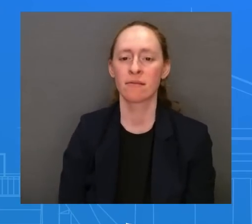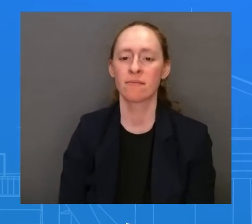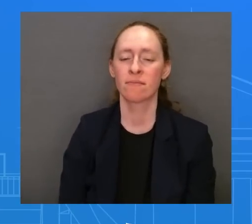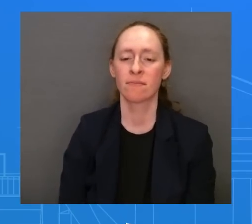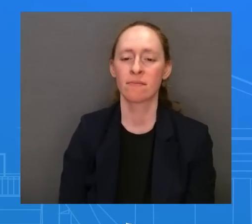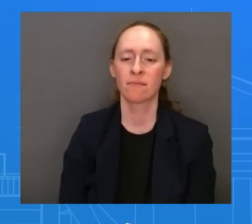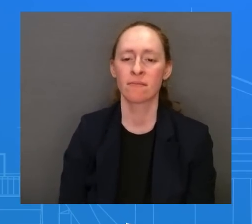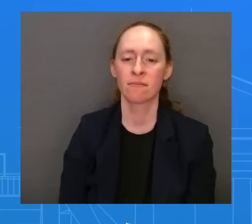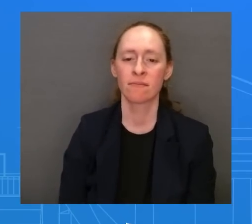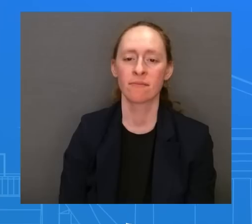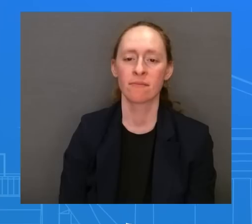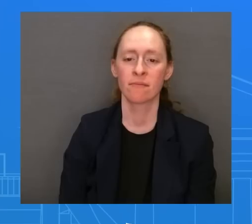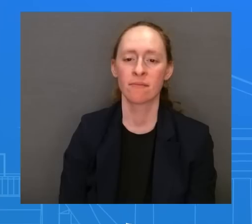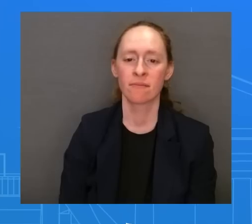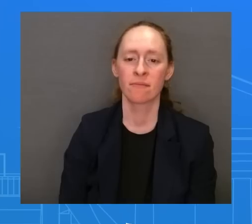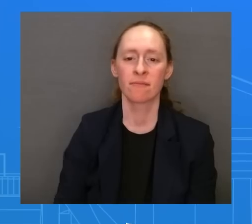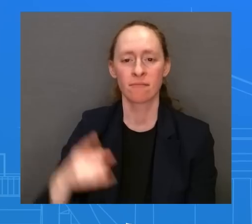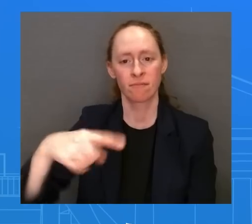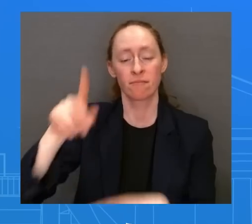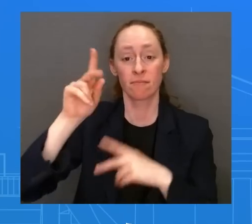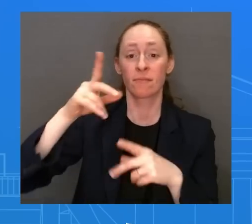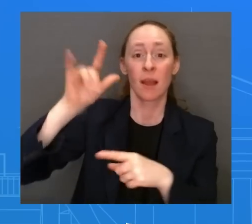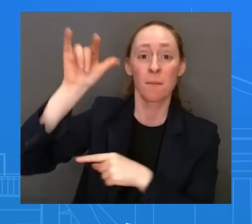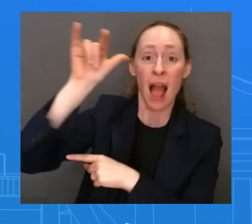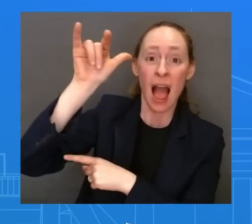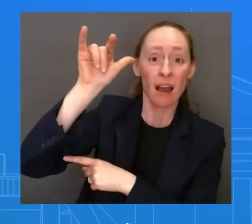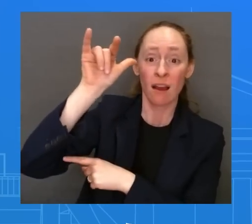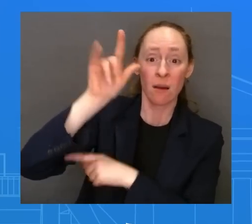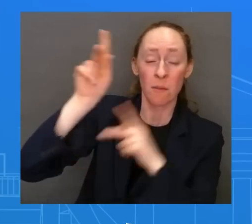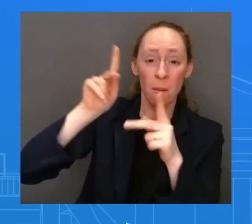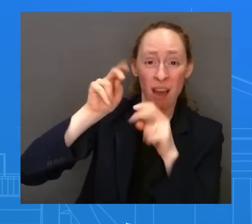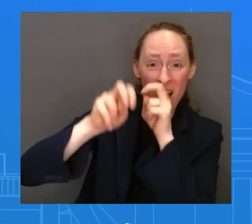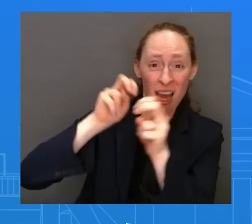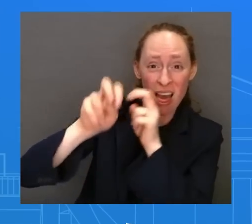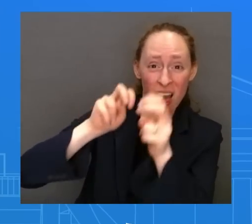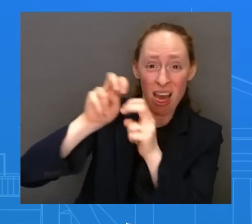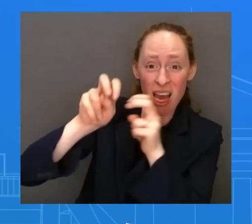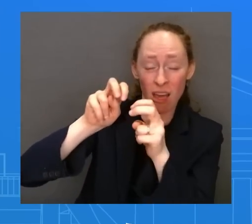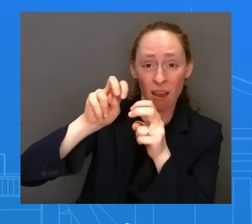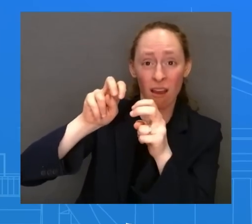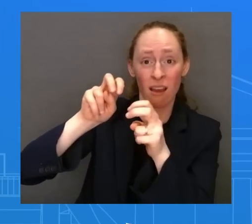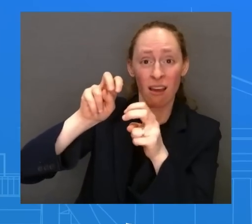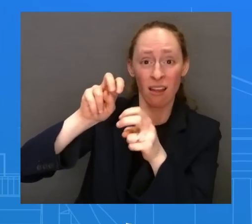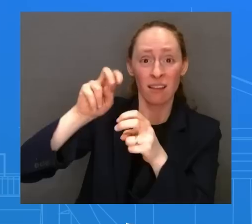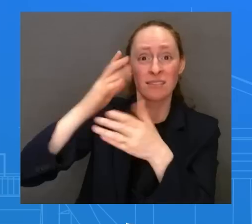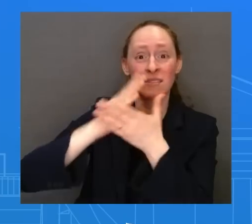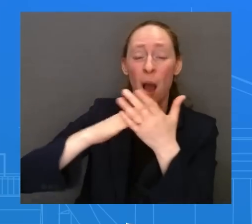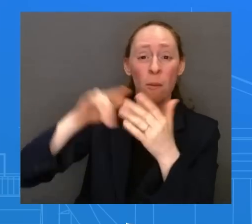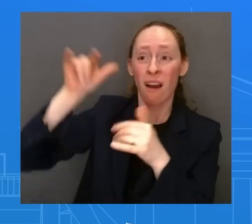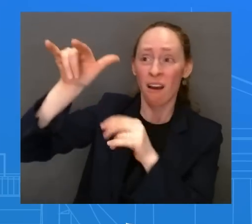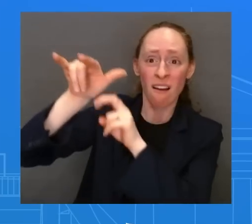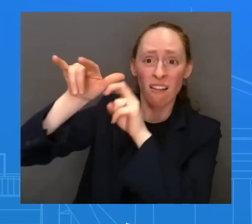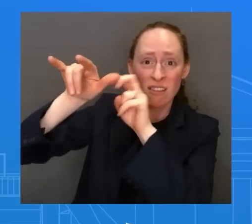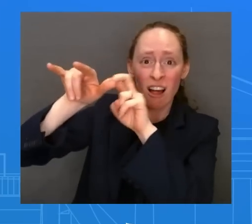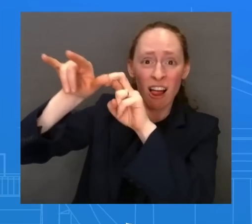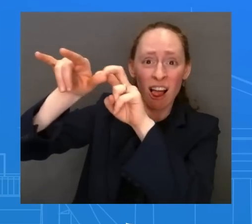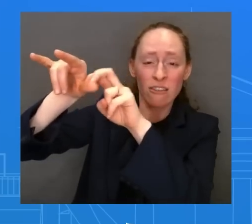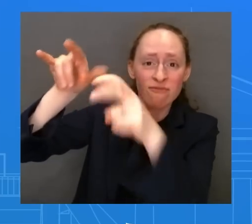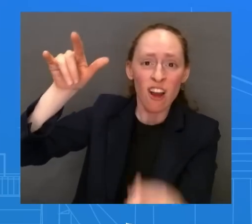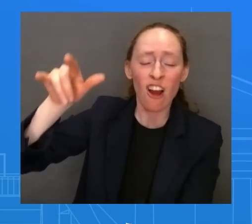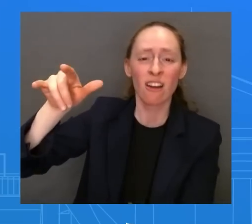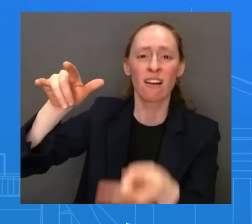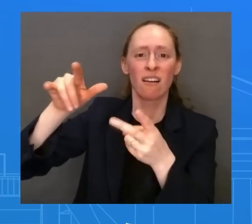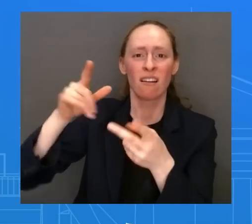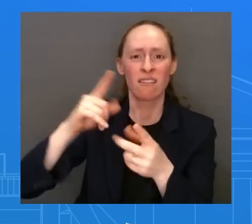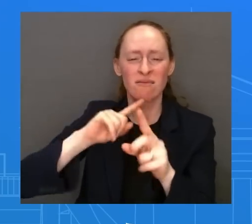the way that this mission was conducted doesn't mean a bat proud of the fact that we got more than a